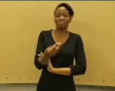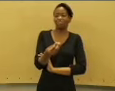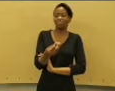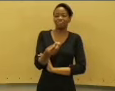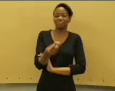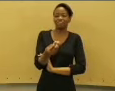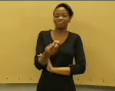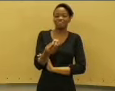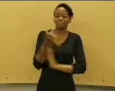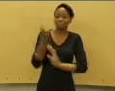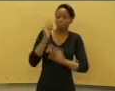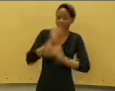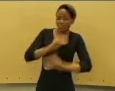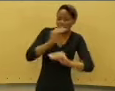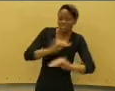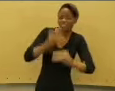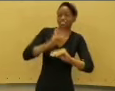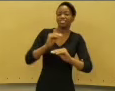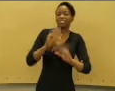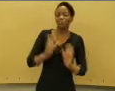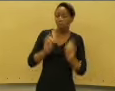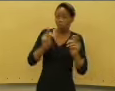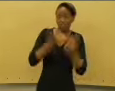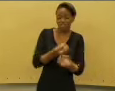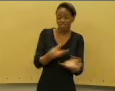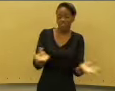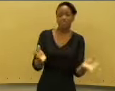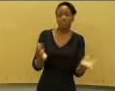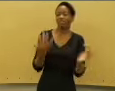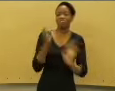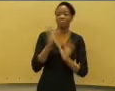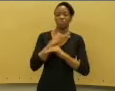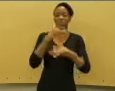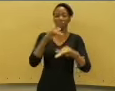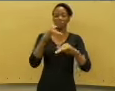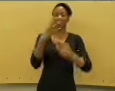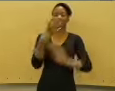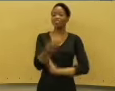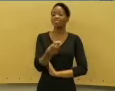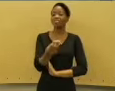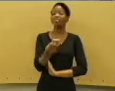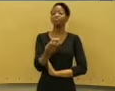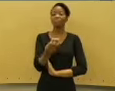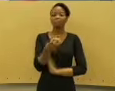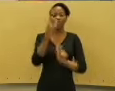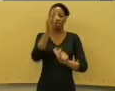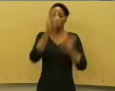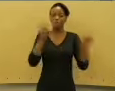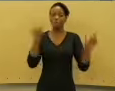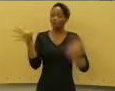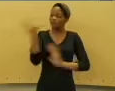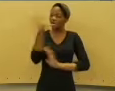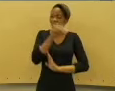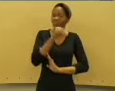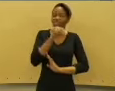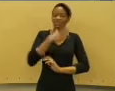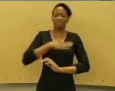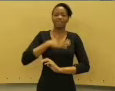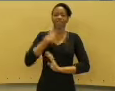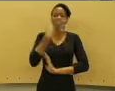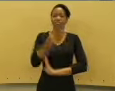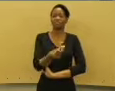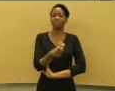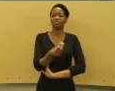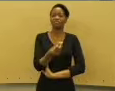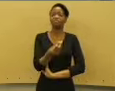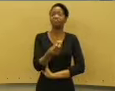human experience, you know, that everybody has. So human sexuality is why we're all here, you know, and we